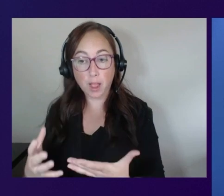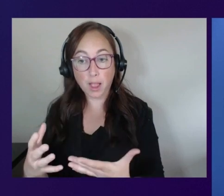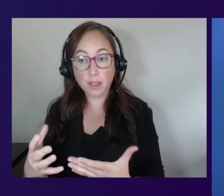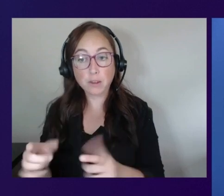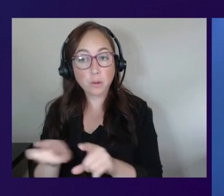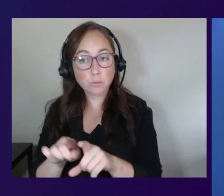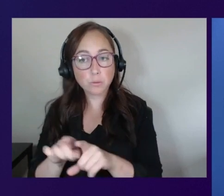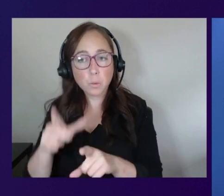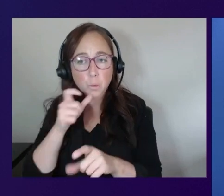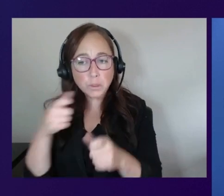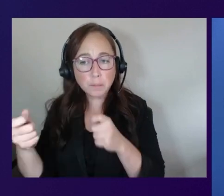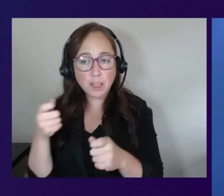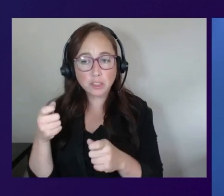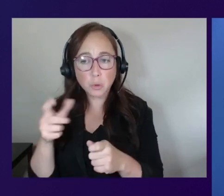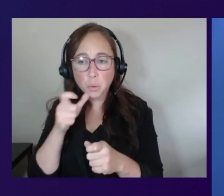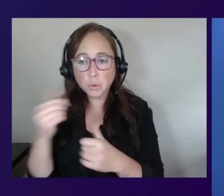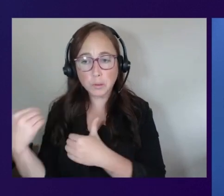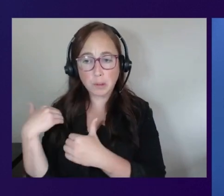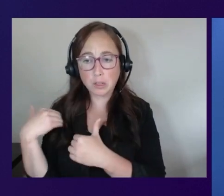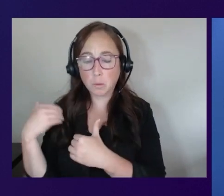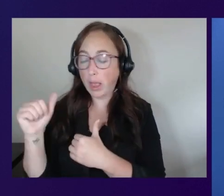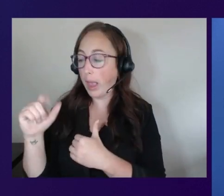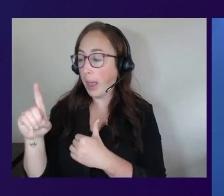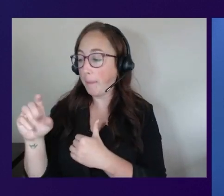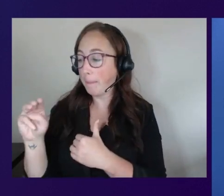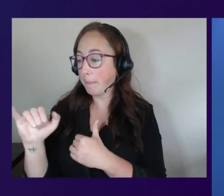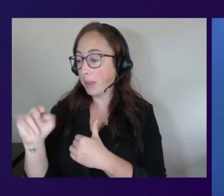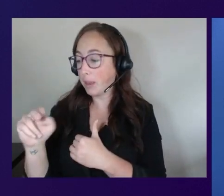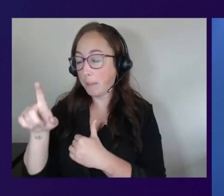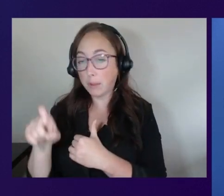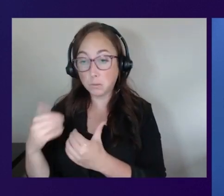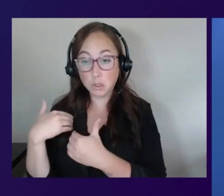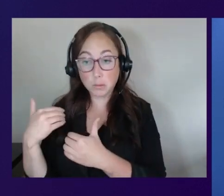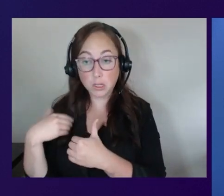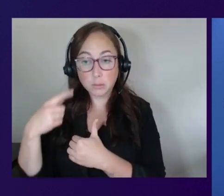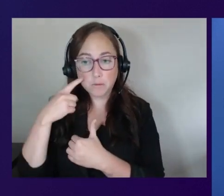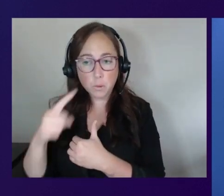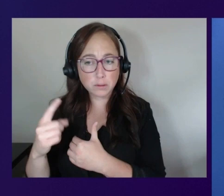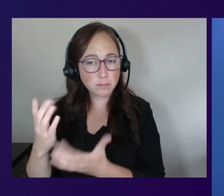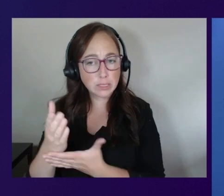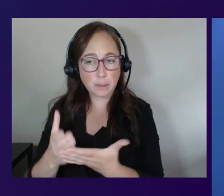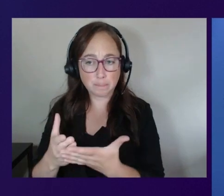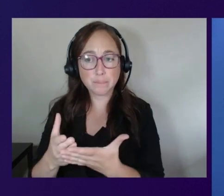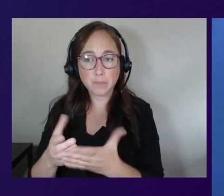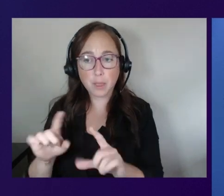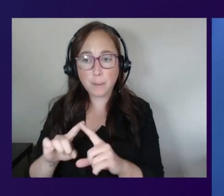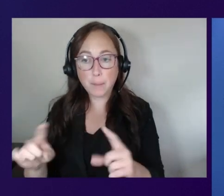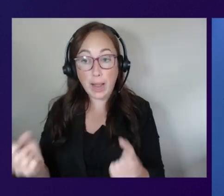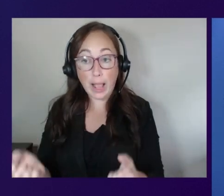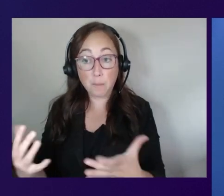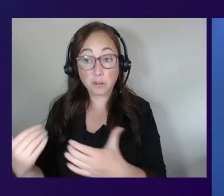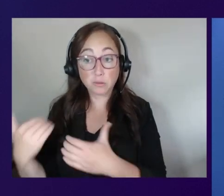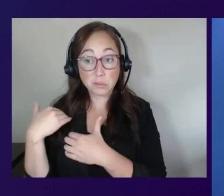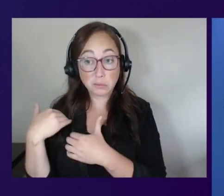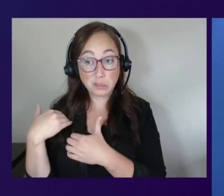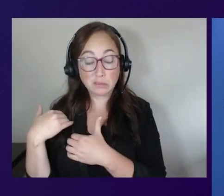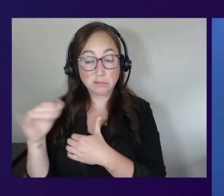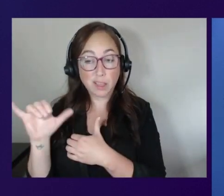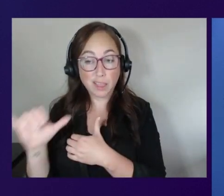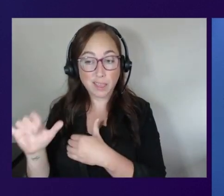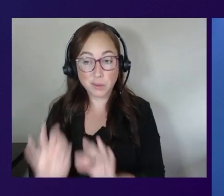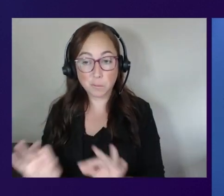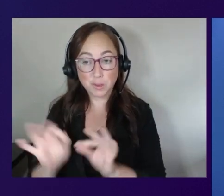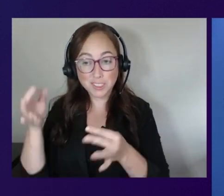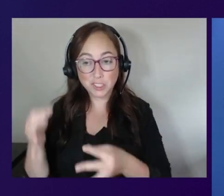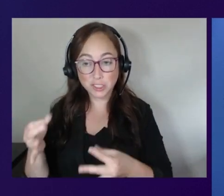Who's responsible? That admin has to be responsible for some aspect of it, but to what degree is really important. And it's really about customers taking